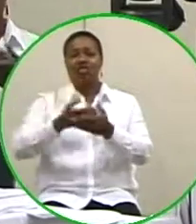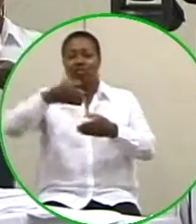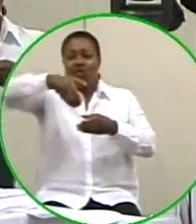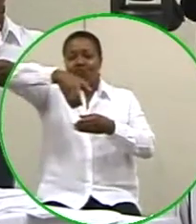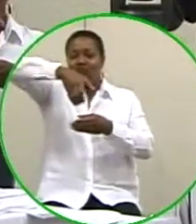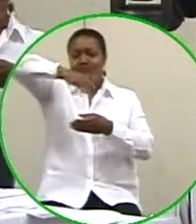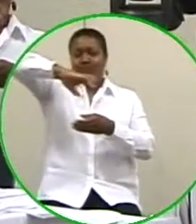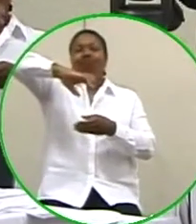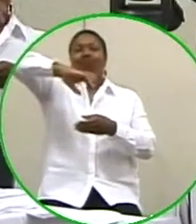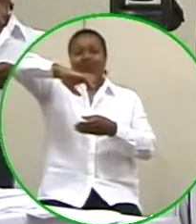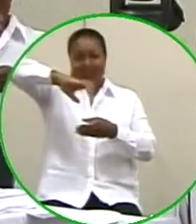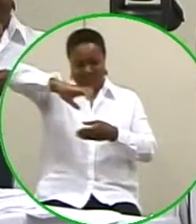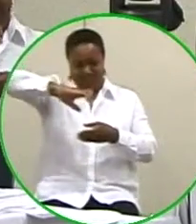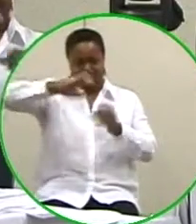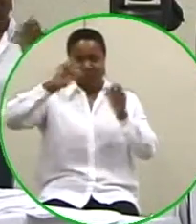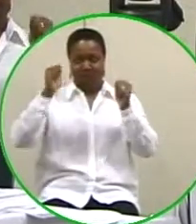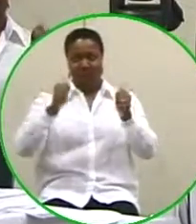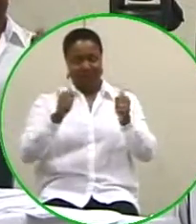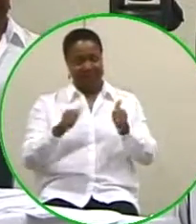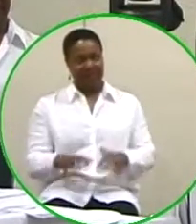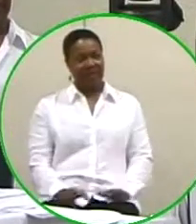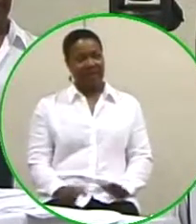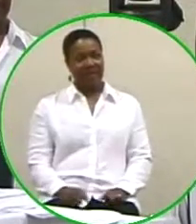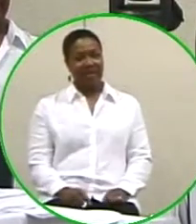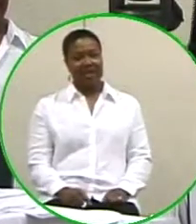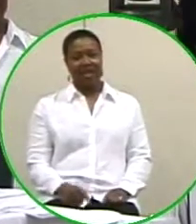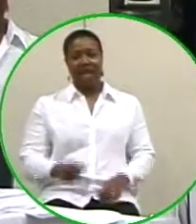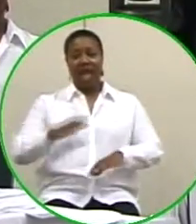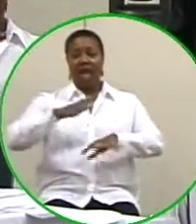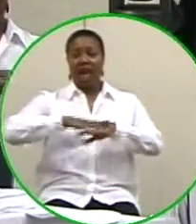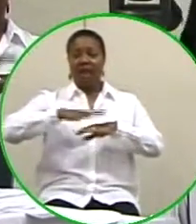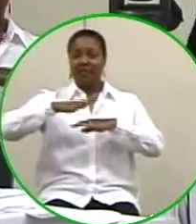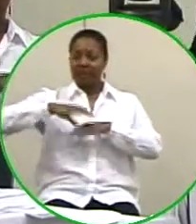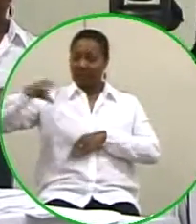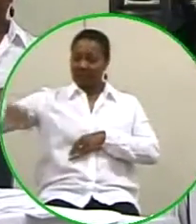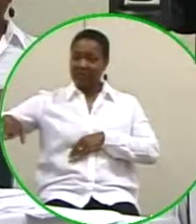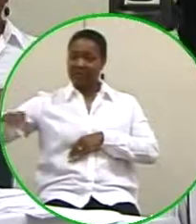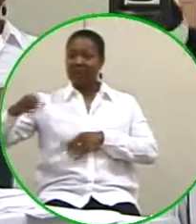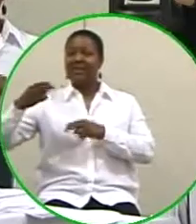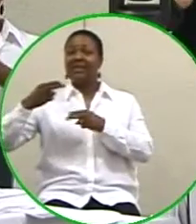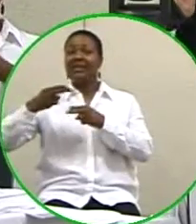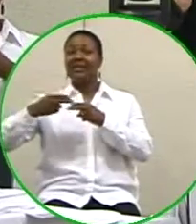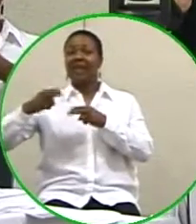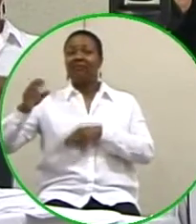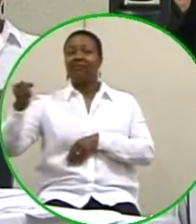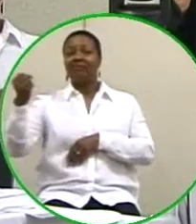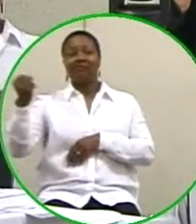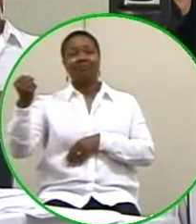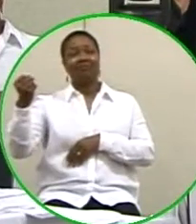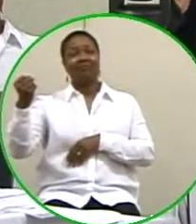Oh, thank goodness. Okay. Put the lid on the table. Hold the knife in your favorite